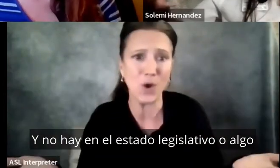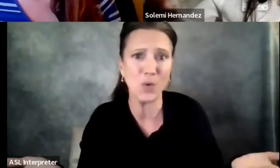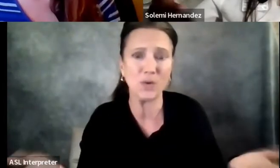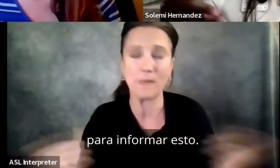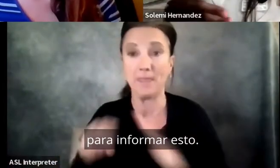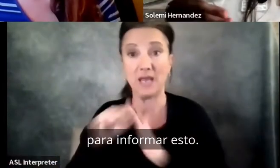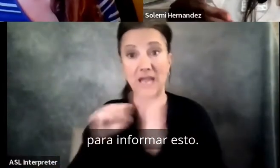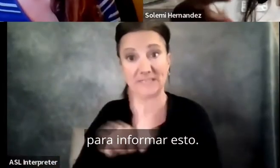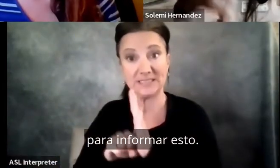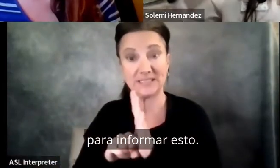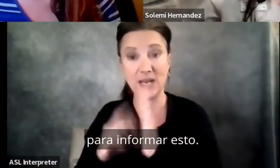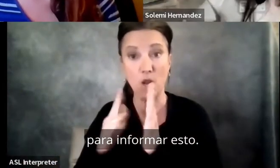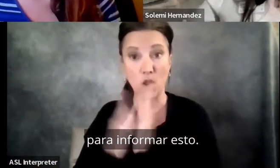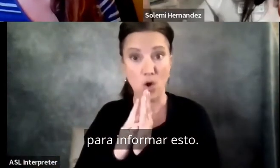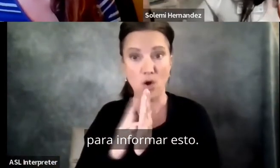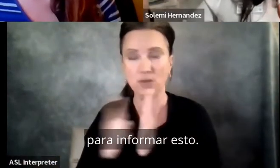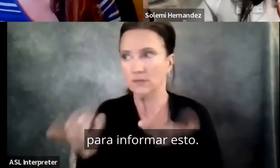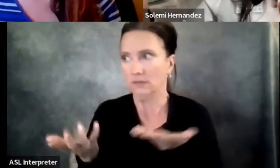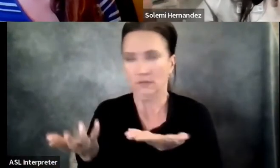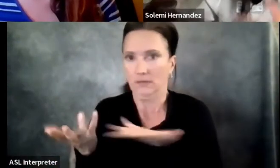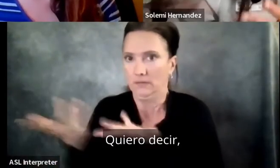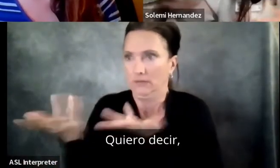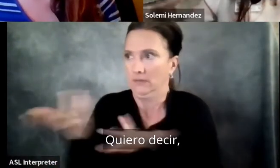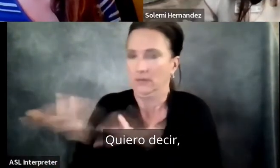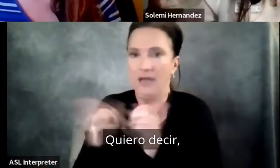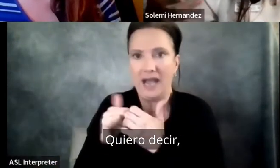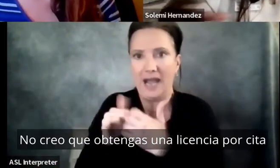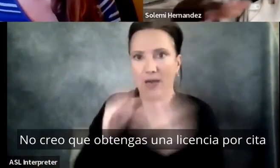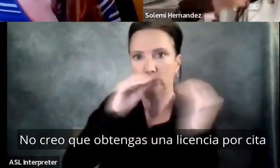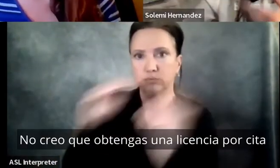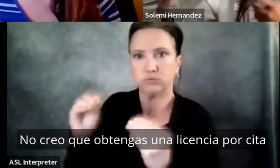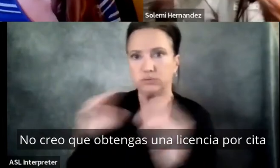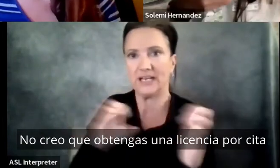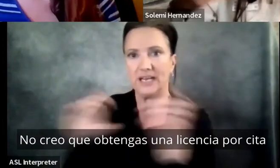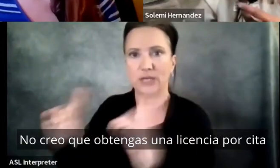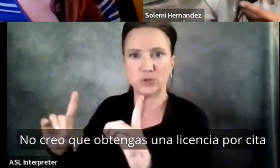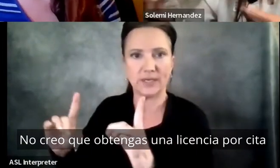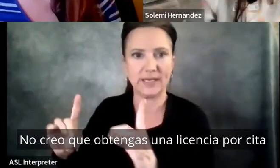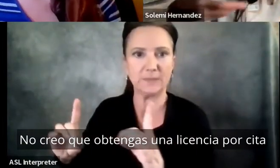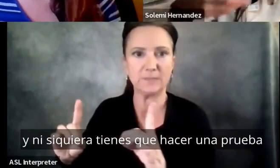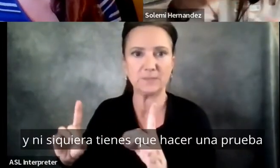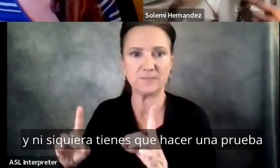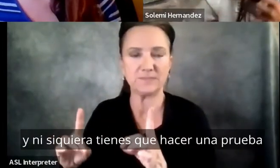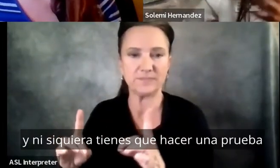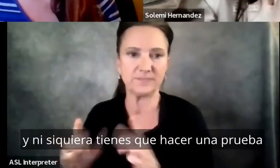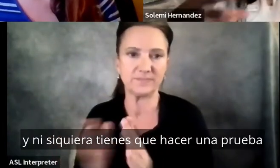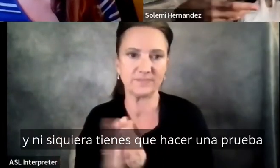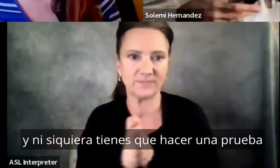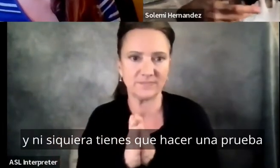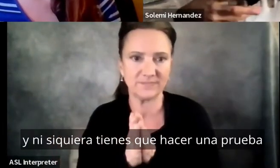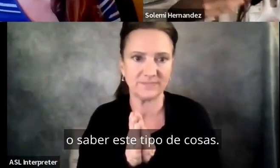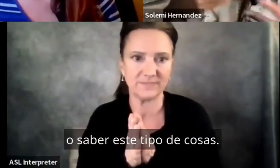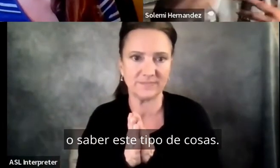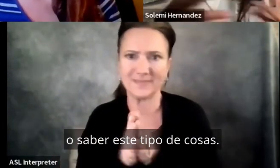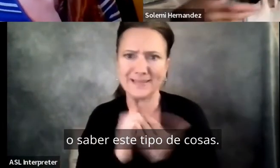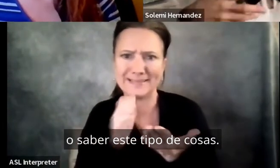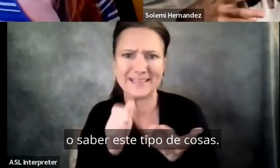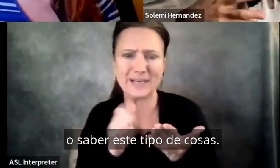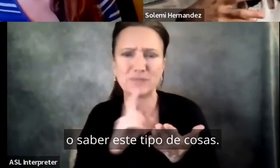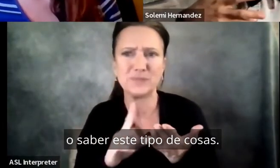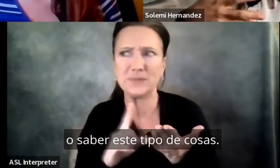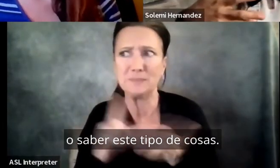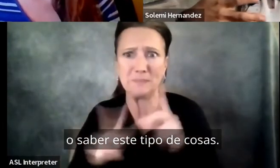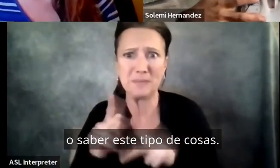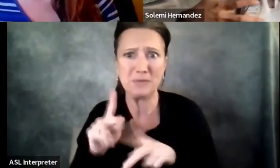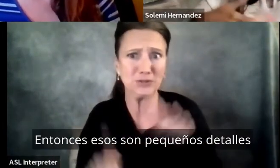legislature something to, you know, inform this. I don't think you get a license for boating, and you don't even have to do a test or kind of know these